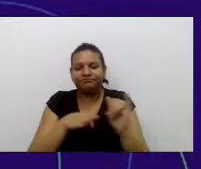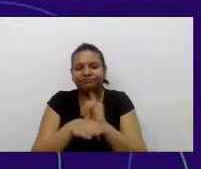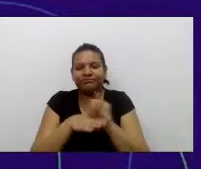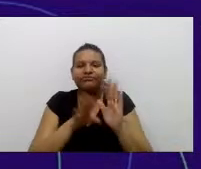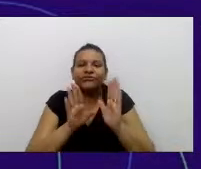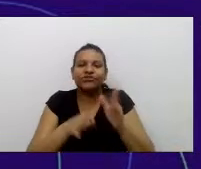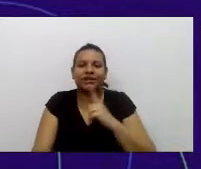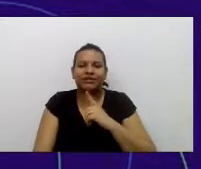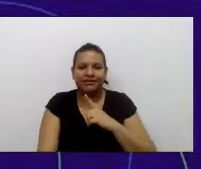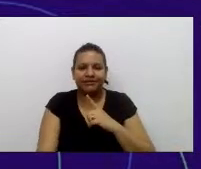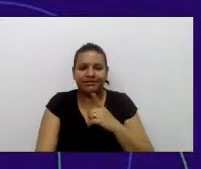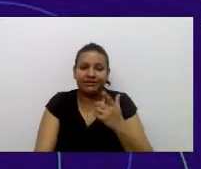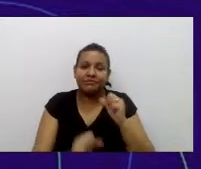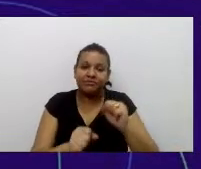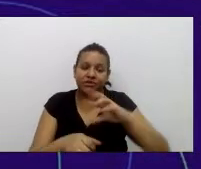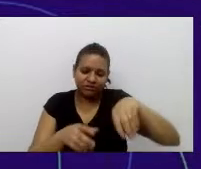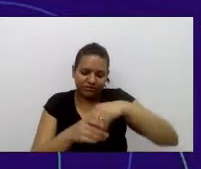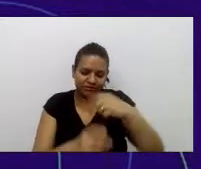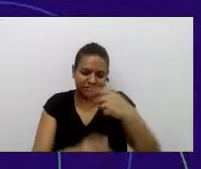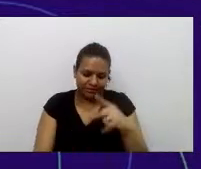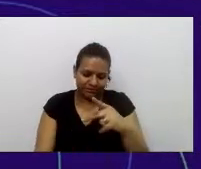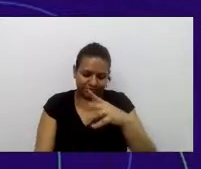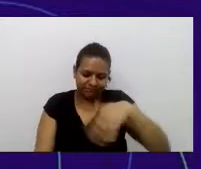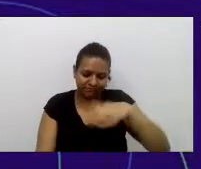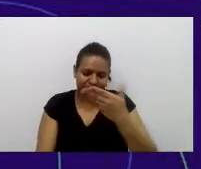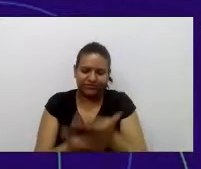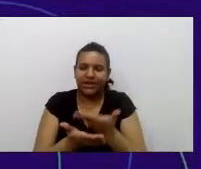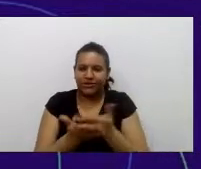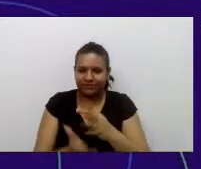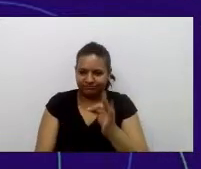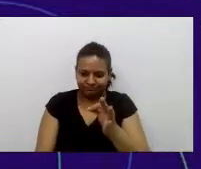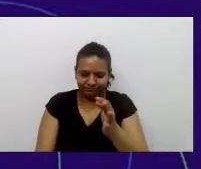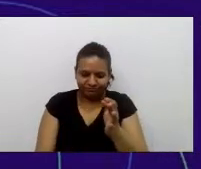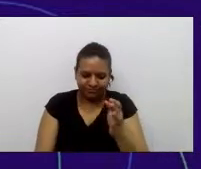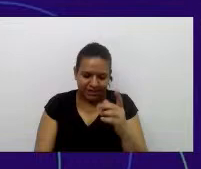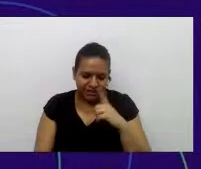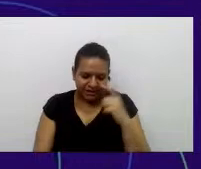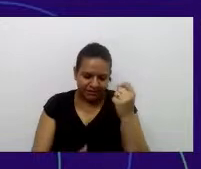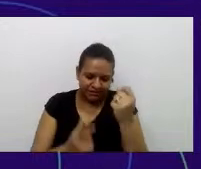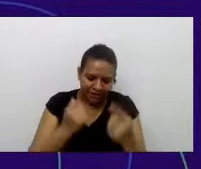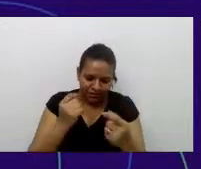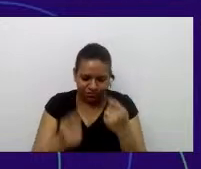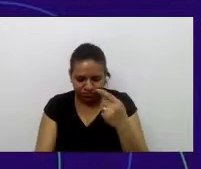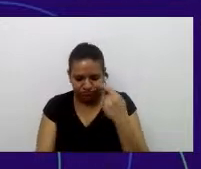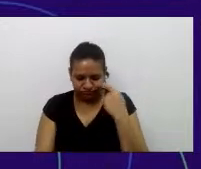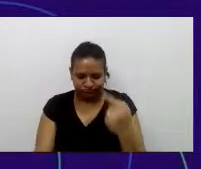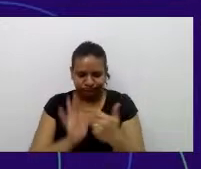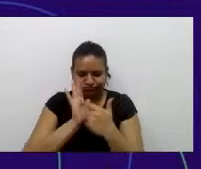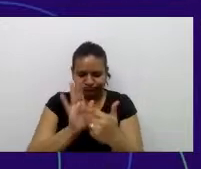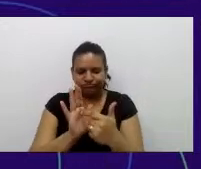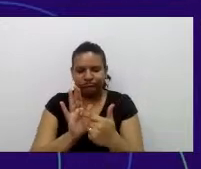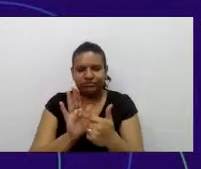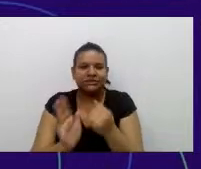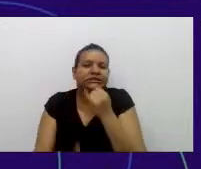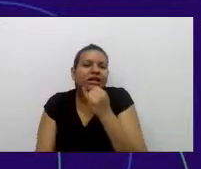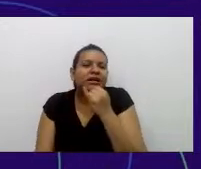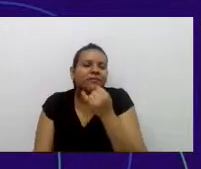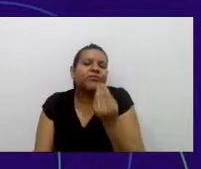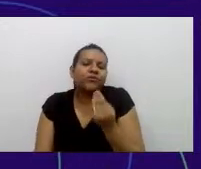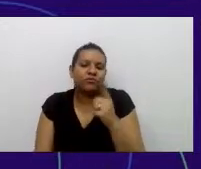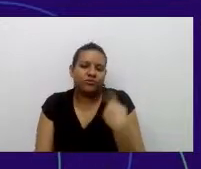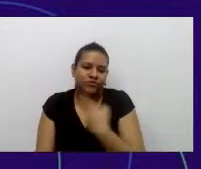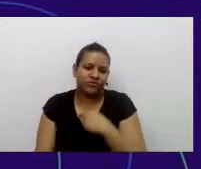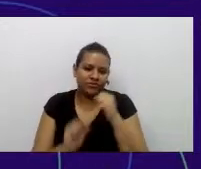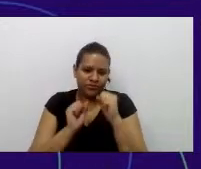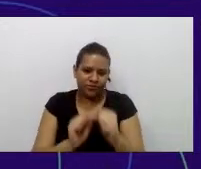few moments, I'm going to show some examples of how we can use the tool and how we can allow students, or